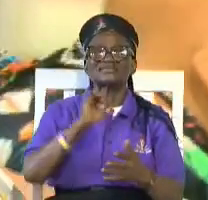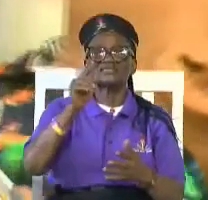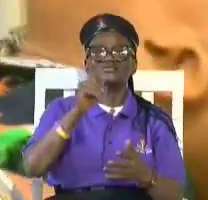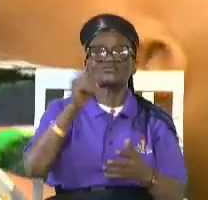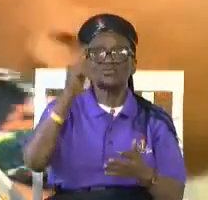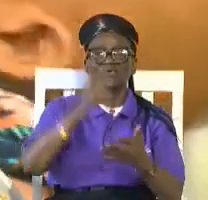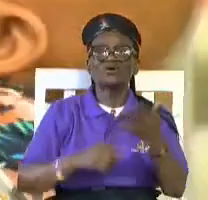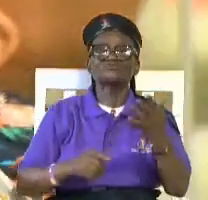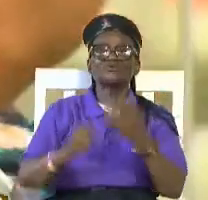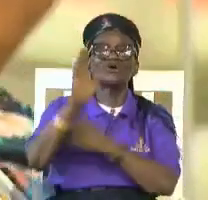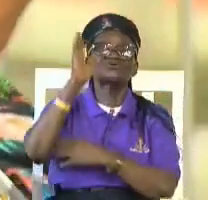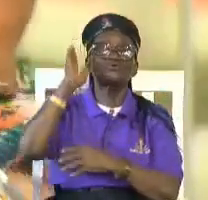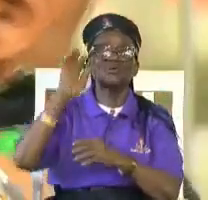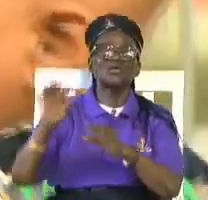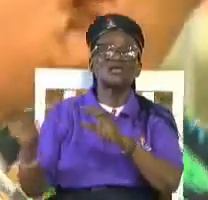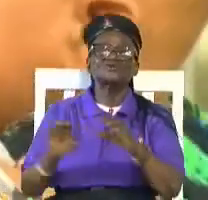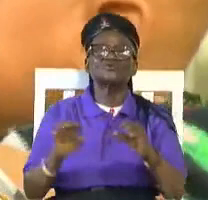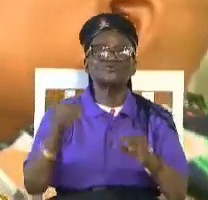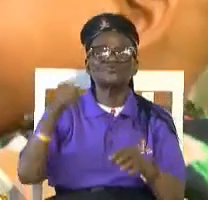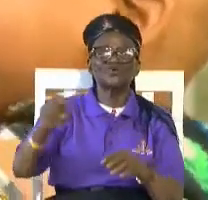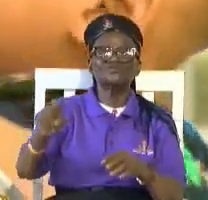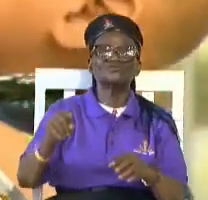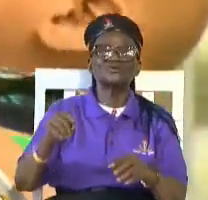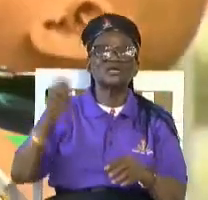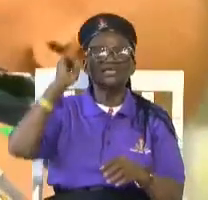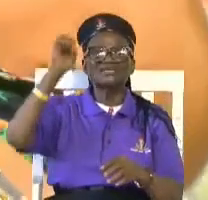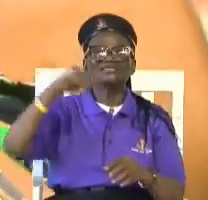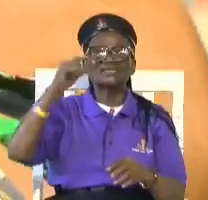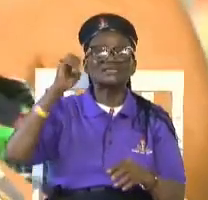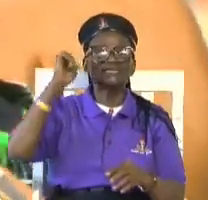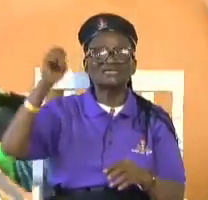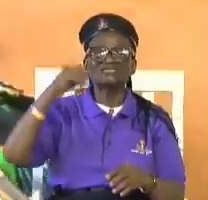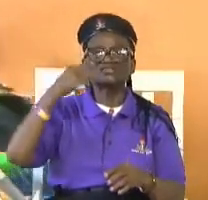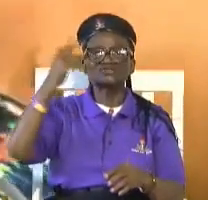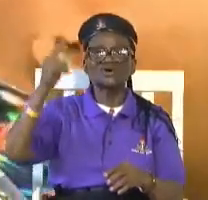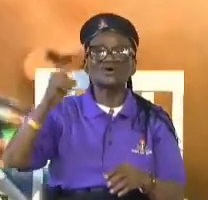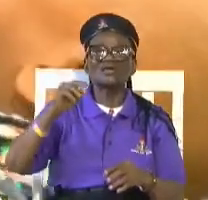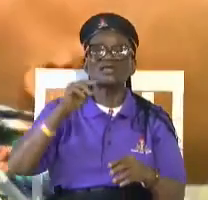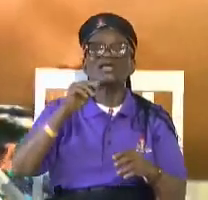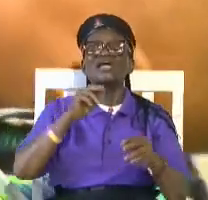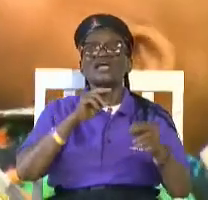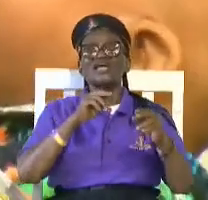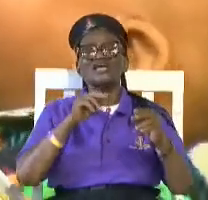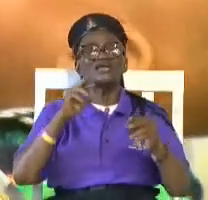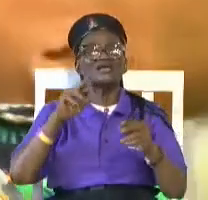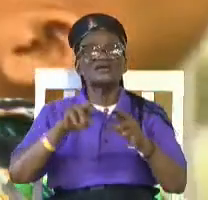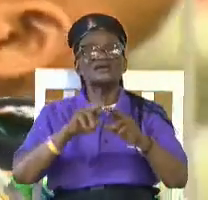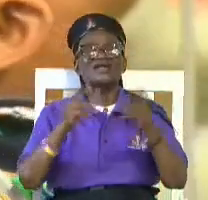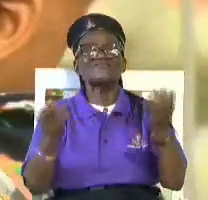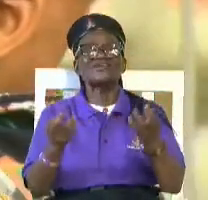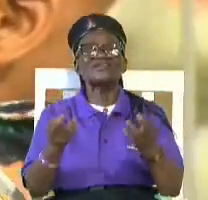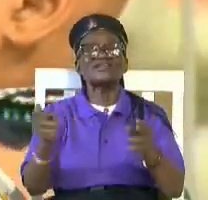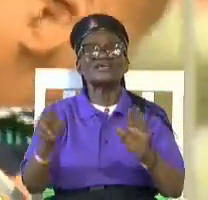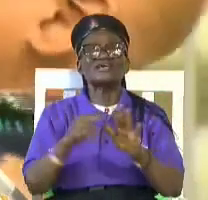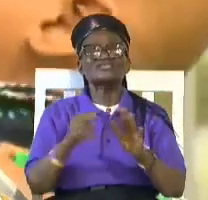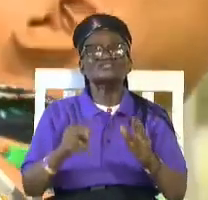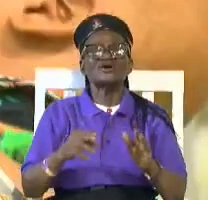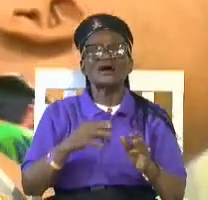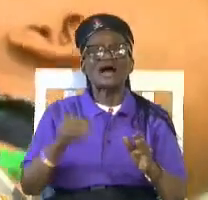were surrounded by a group of people in the church, and the church is redeemed, that they were praying to us that we should